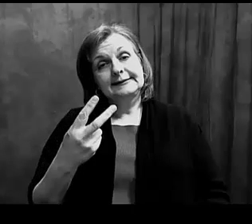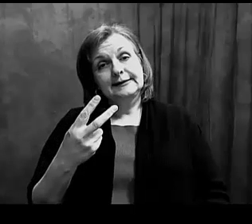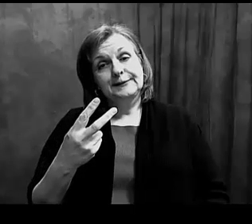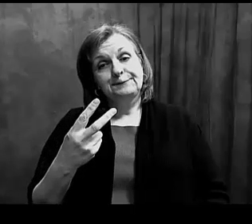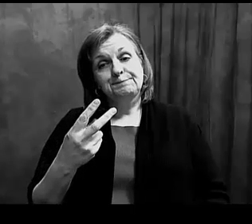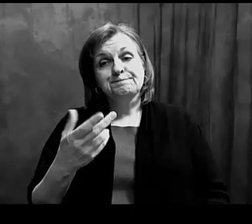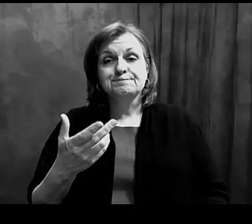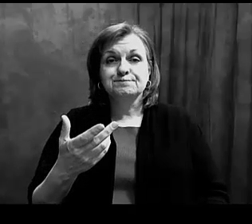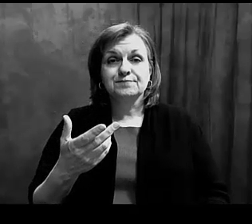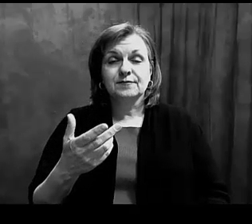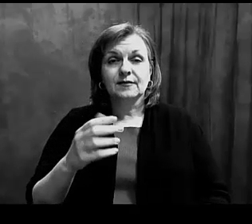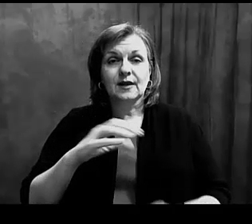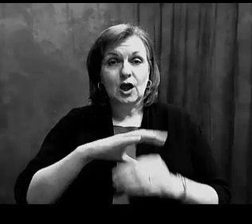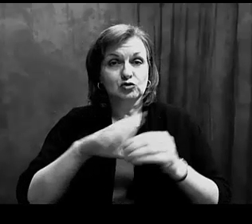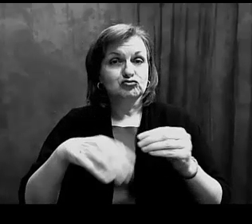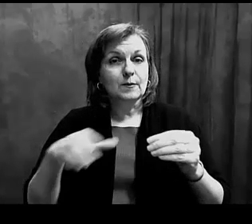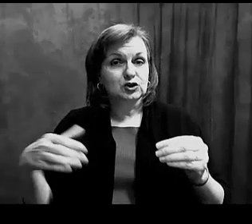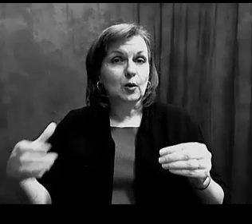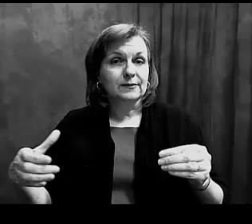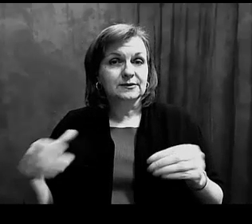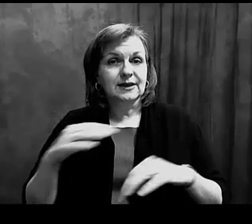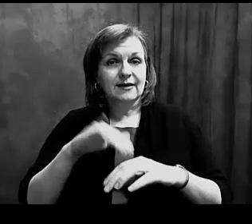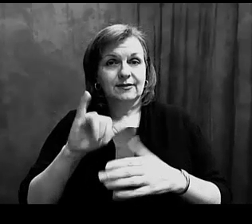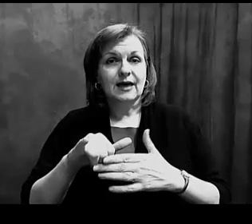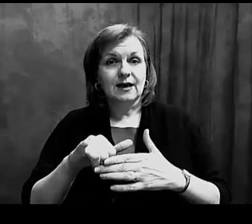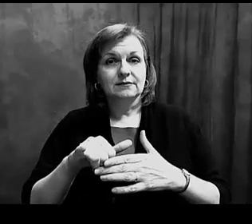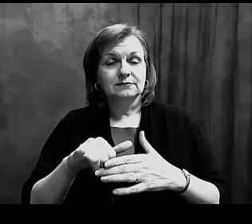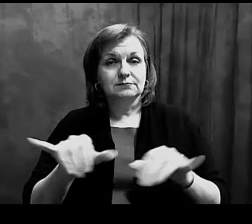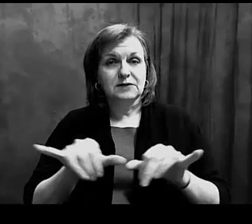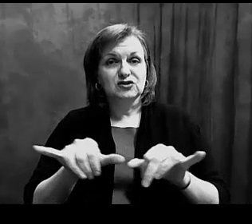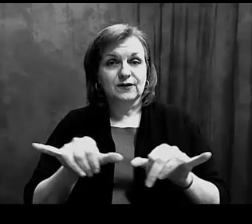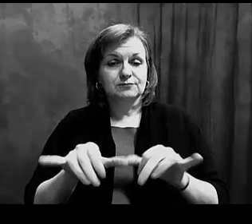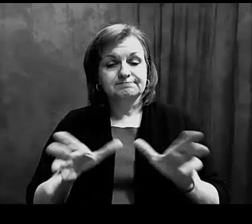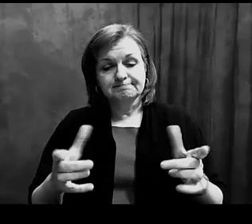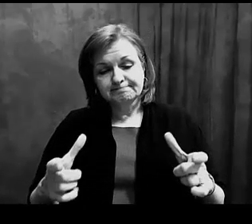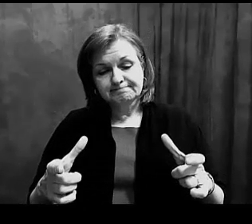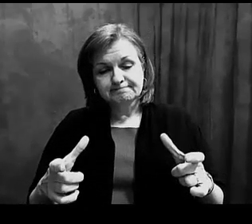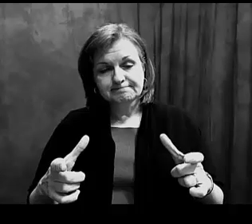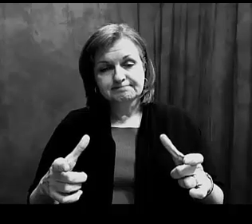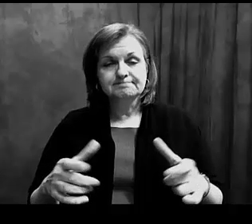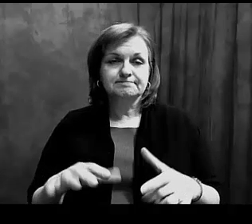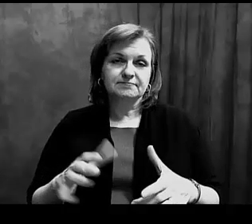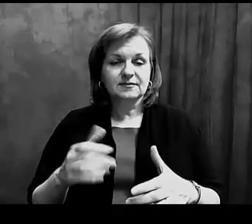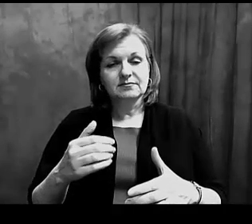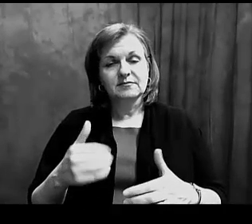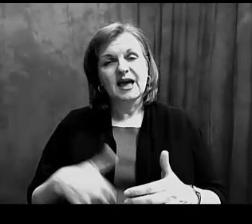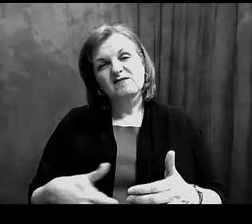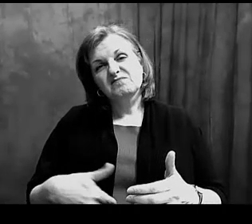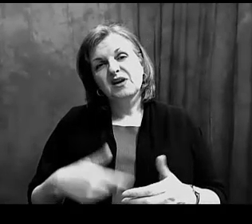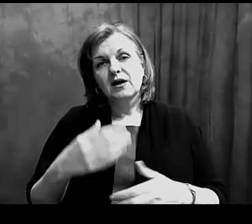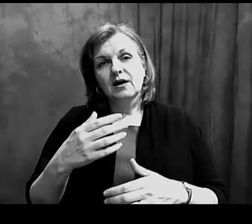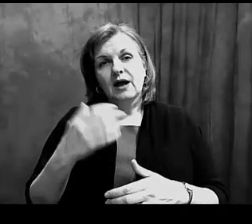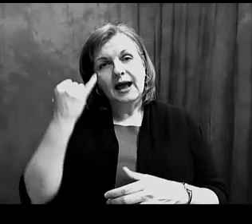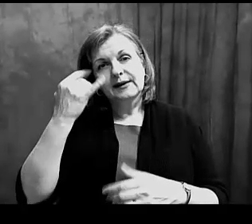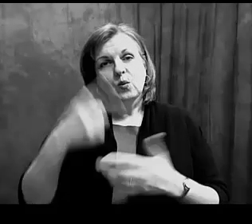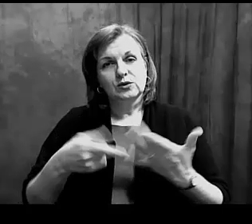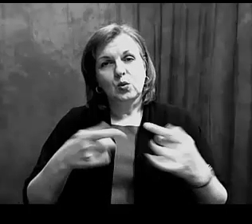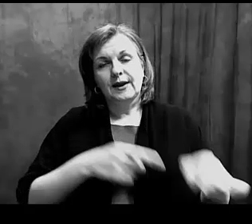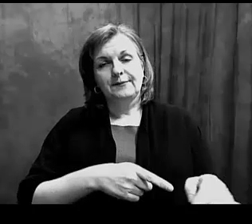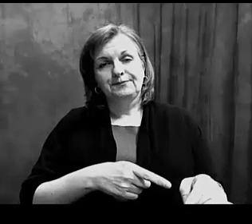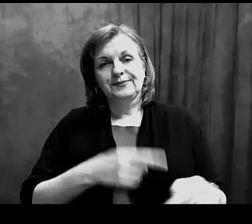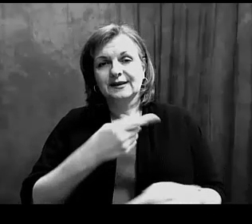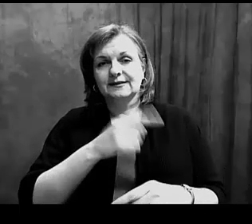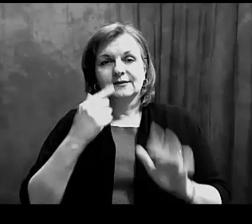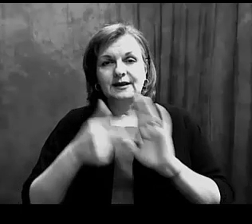objects, but you can certainly see even chromosomes at this level. So getting a pretty good sense of what's going